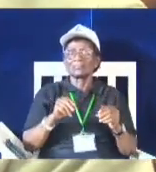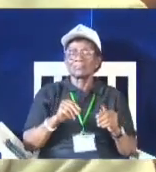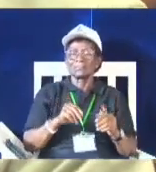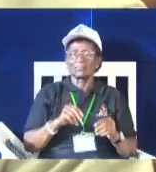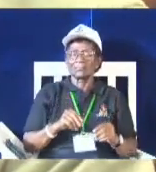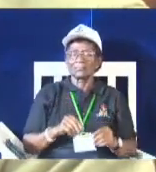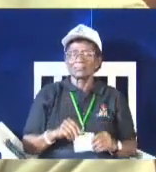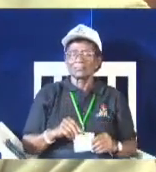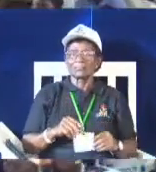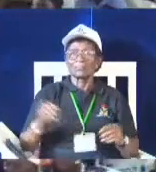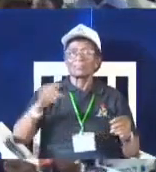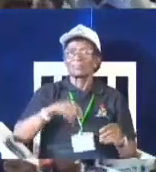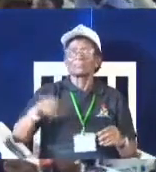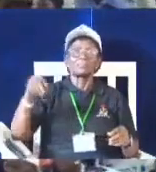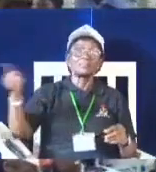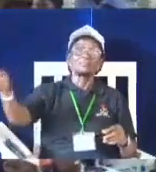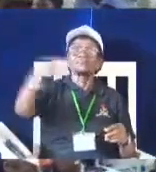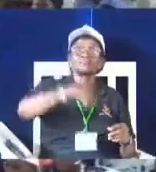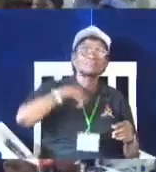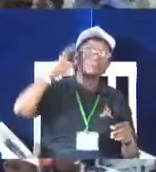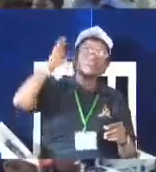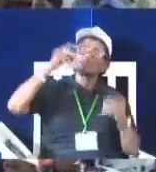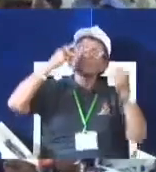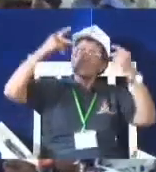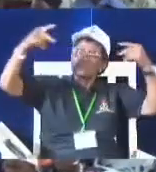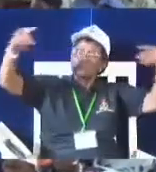You will prosper.